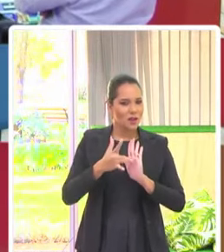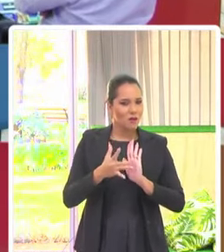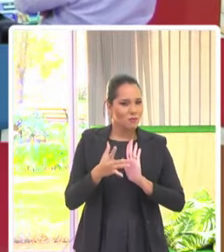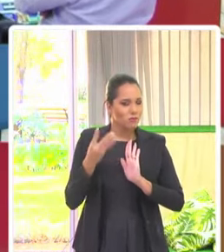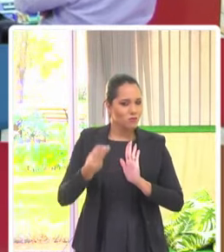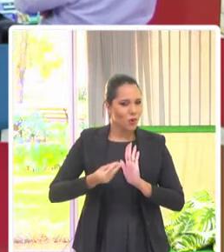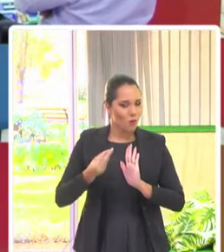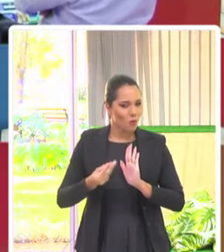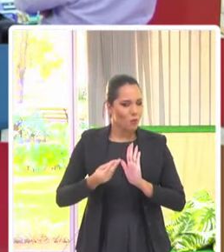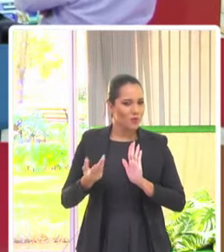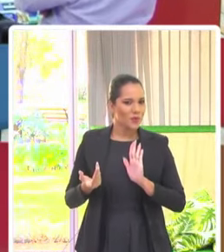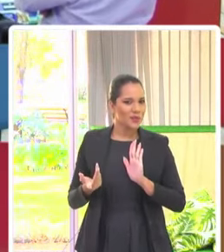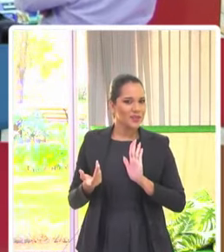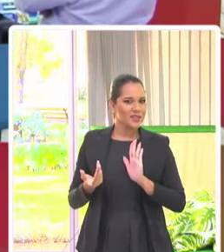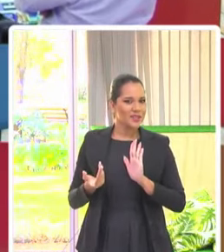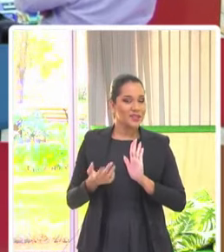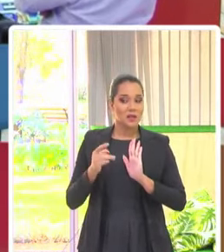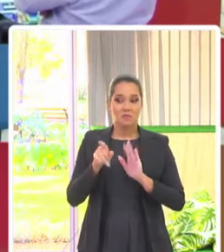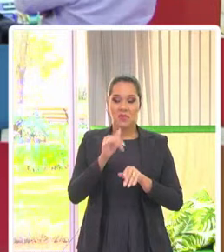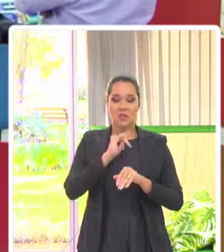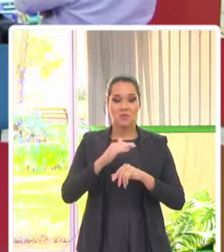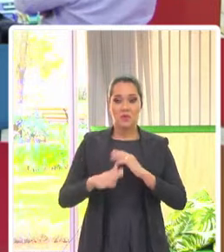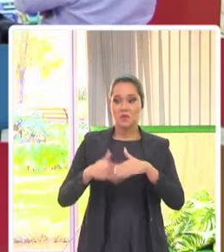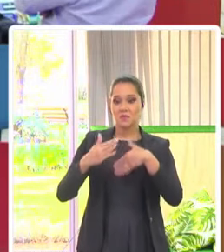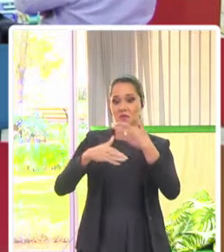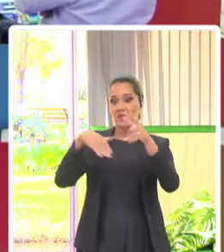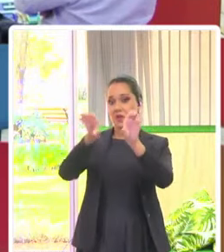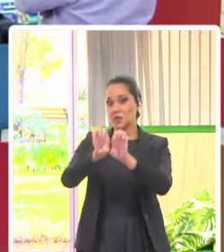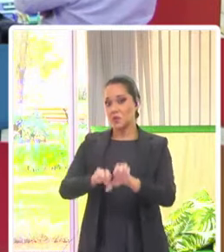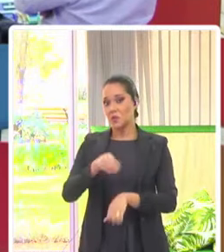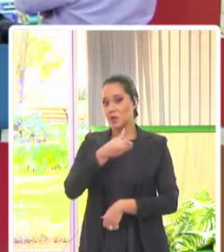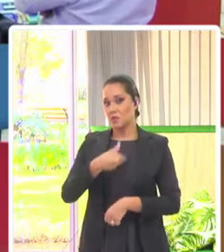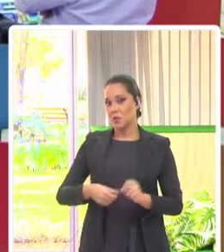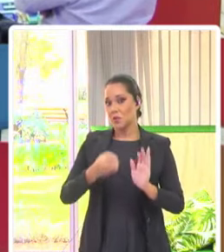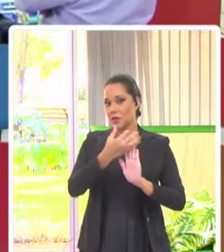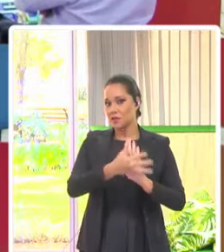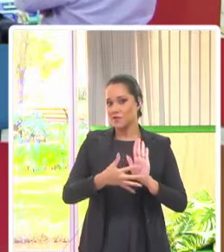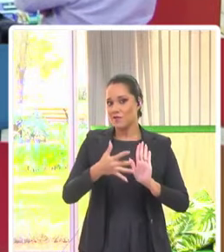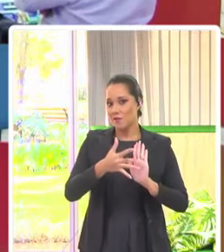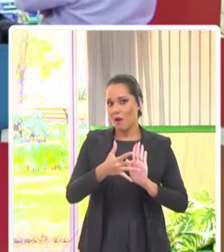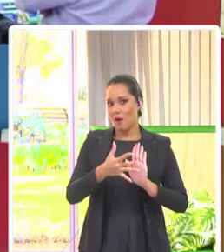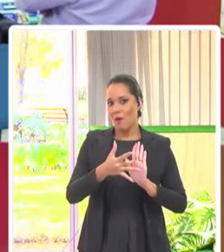DPIs developers outside of a centralized